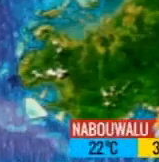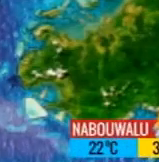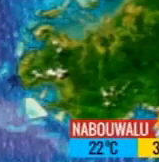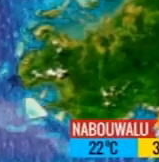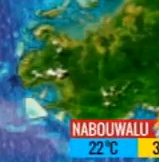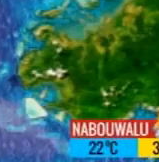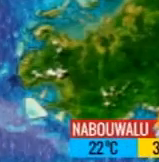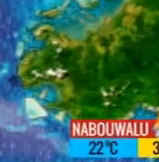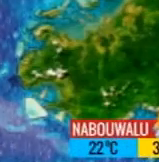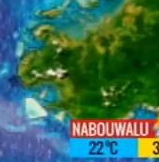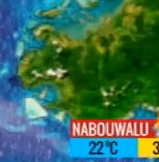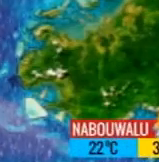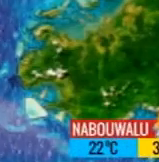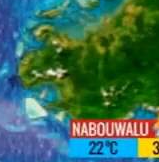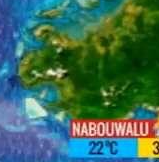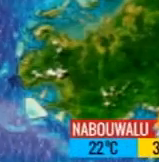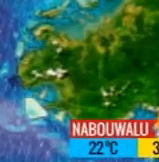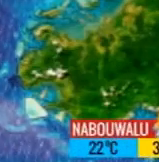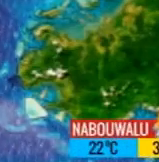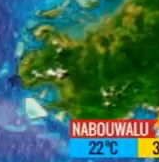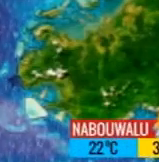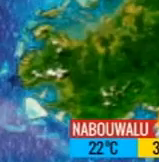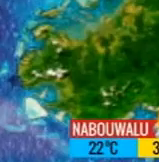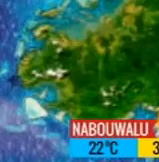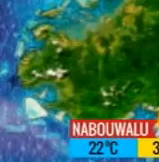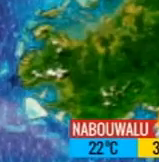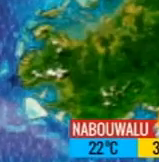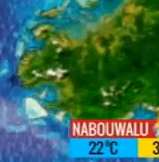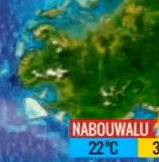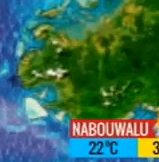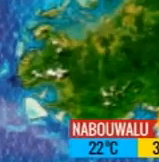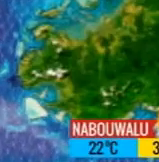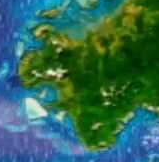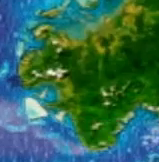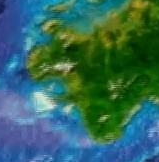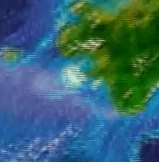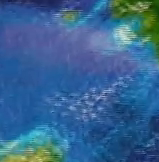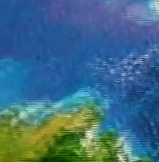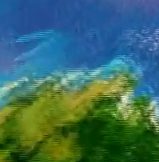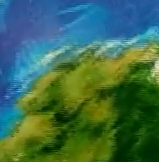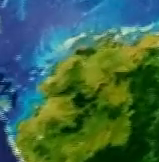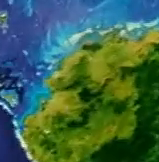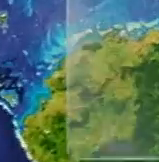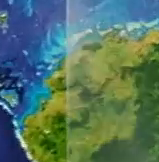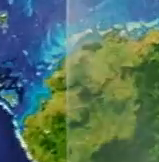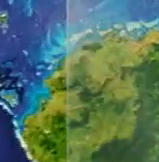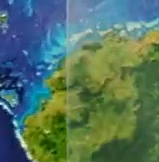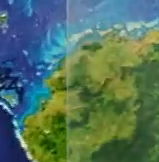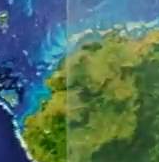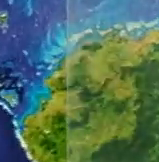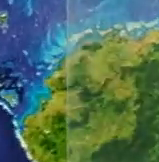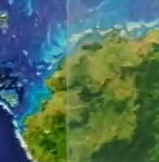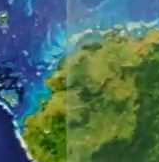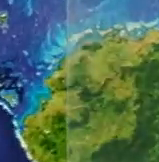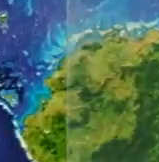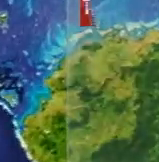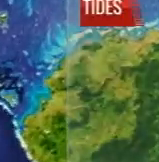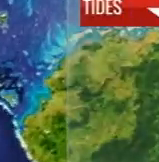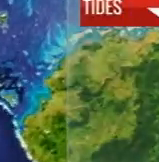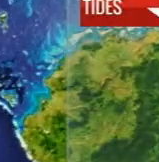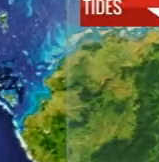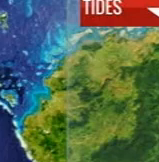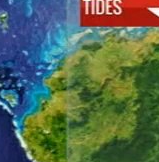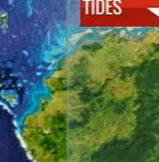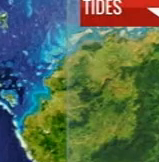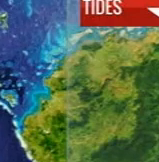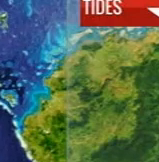sun had so much to offer, but was covered by light showers. At sea, southeast winds 15 to 20 knots, moderate